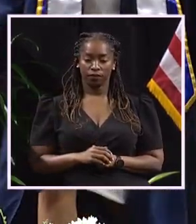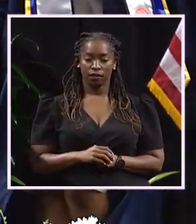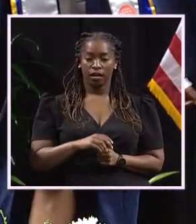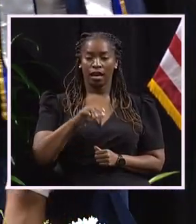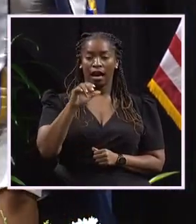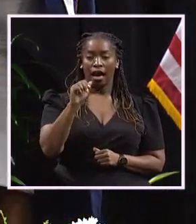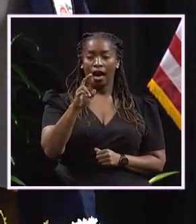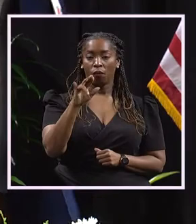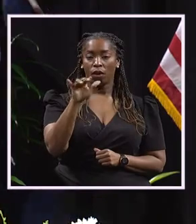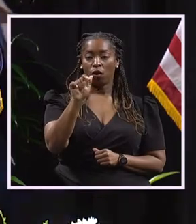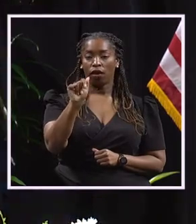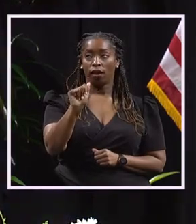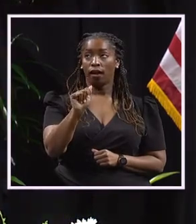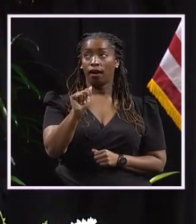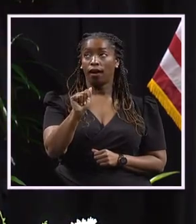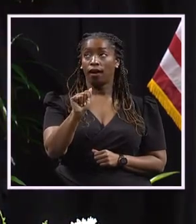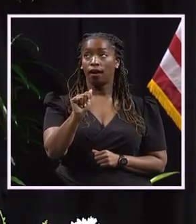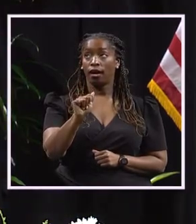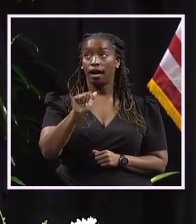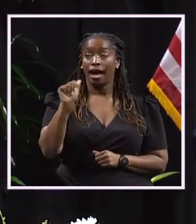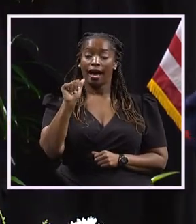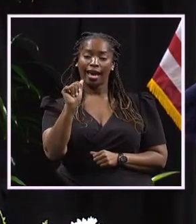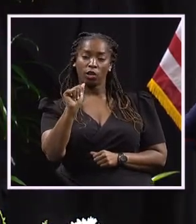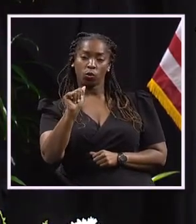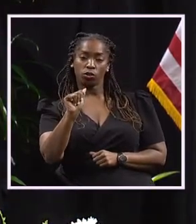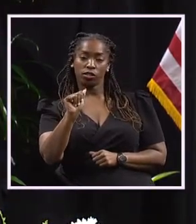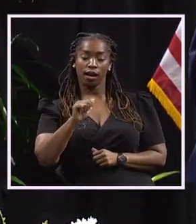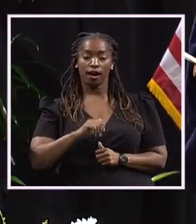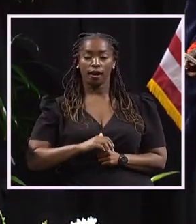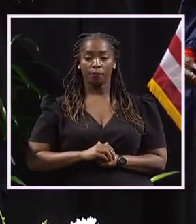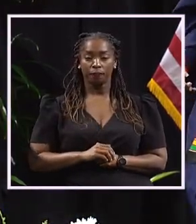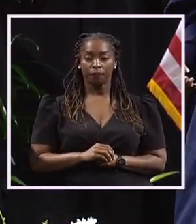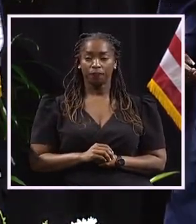Arelolila Akedonja.